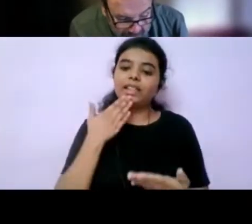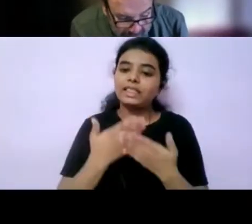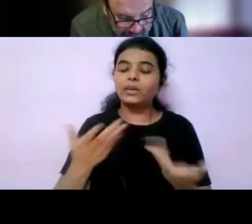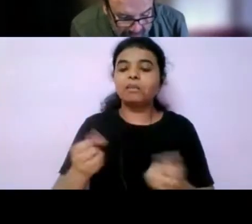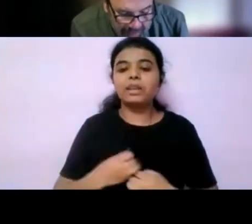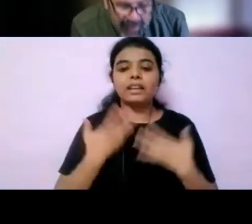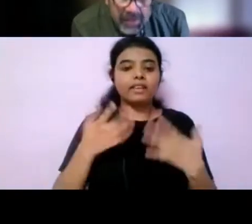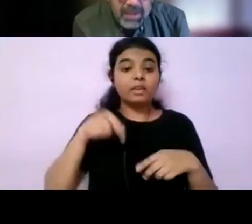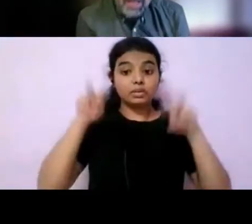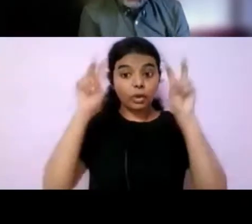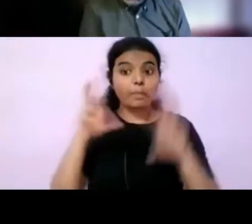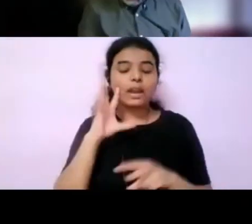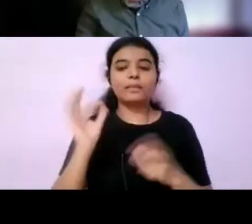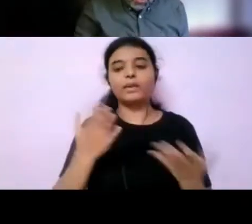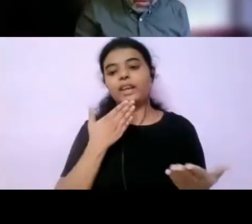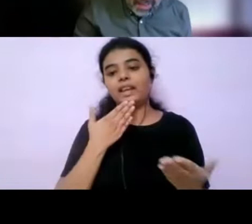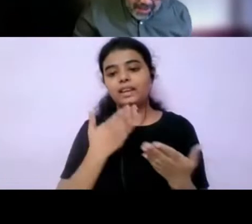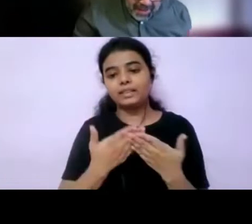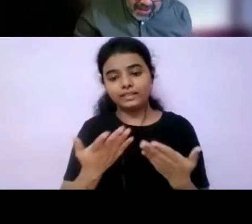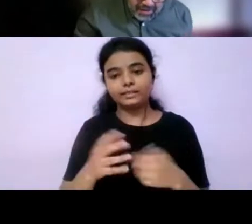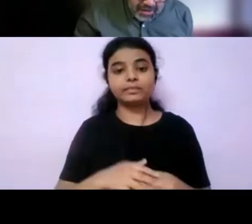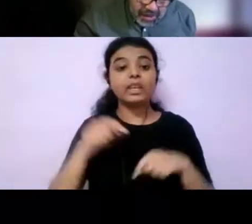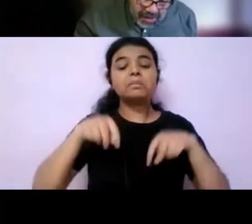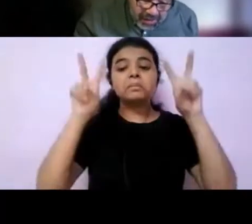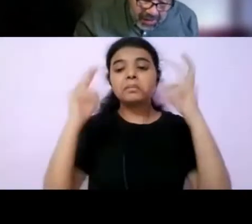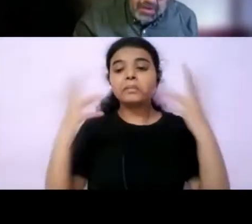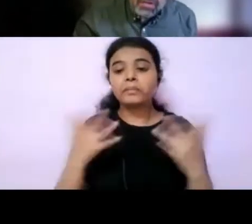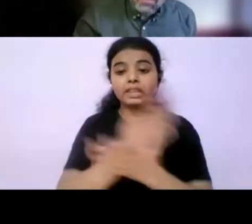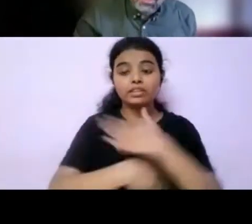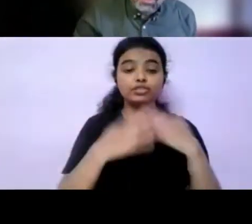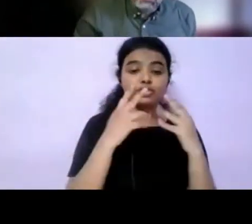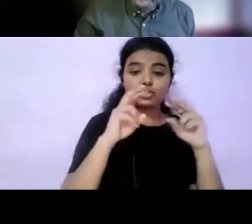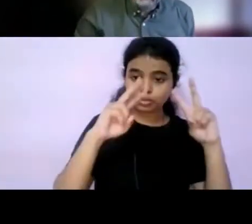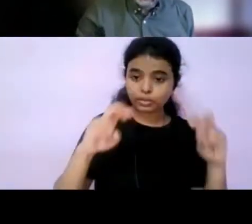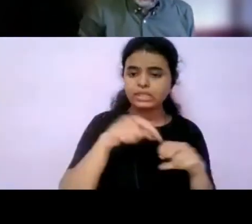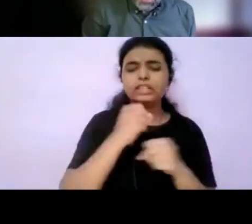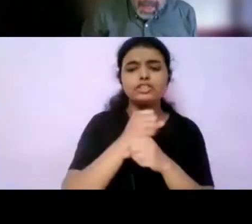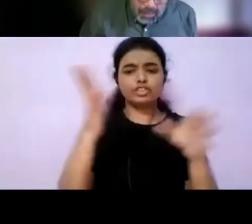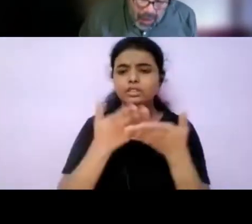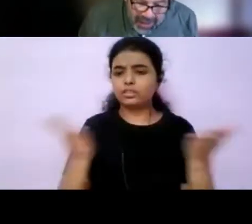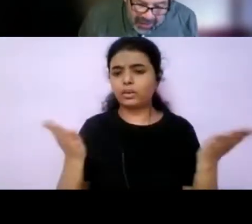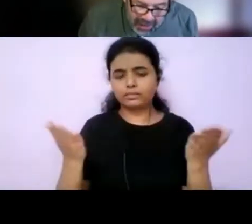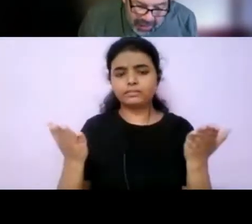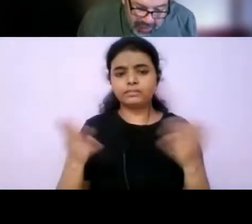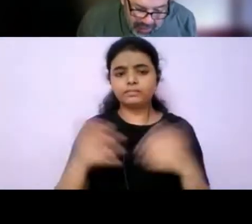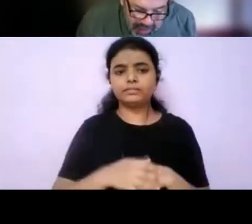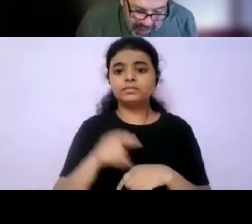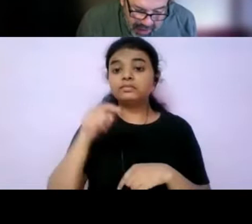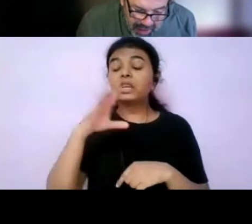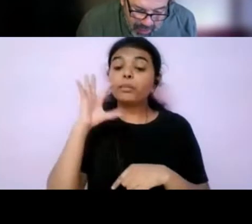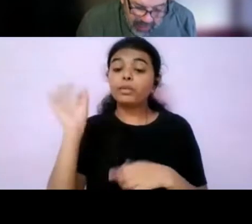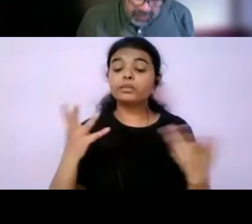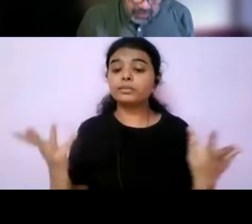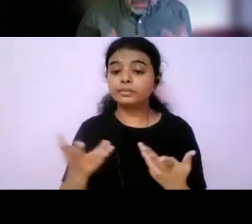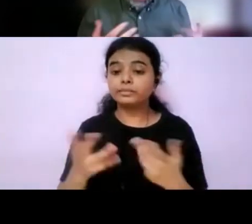talk about this. Today, what I want to talk about today is disability research in general, and why is it important,